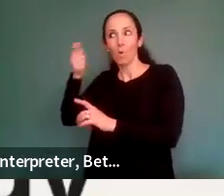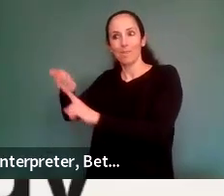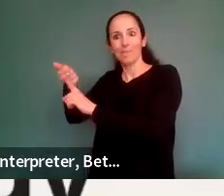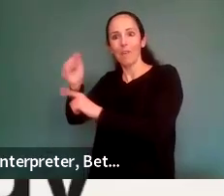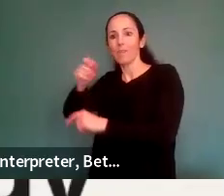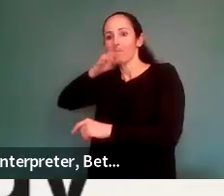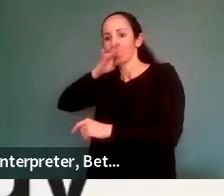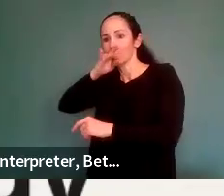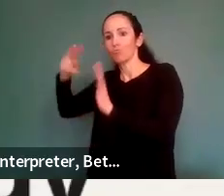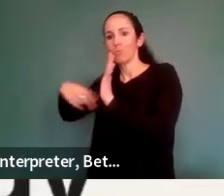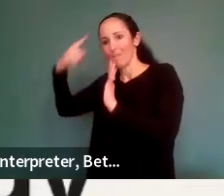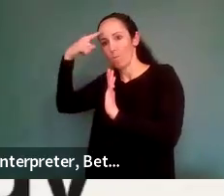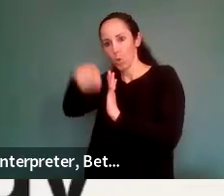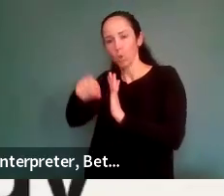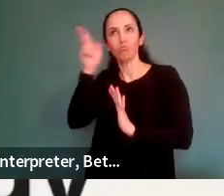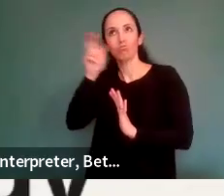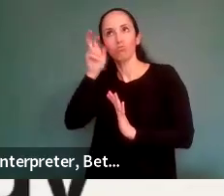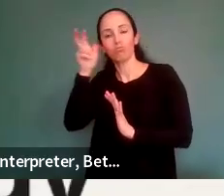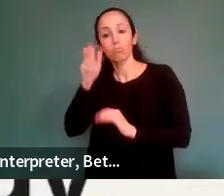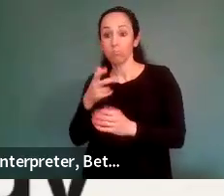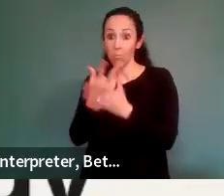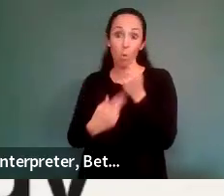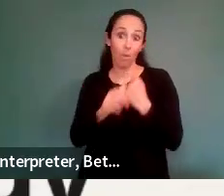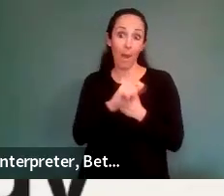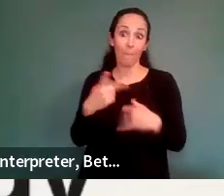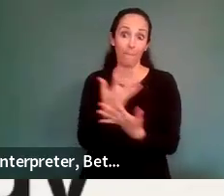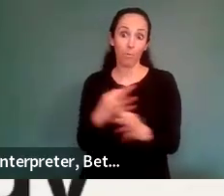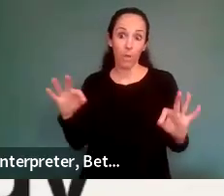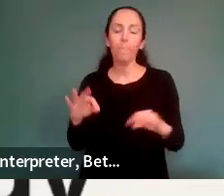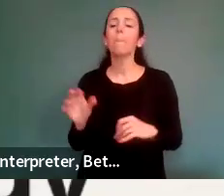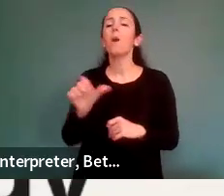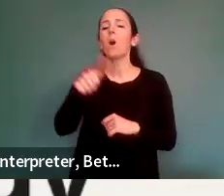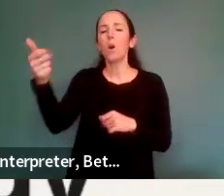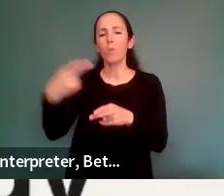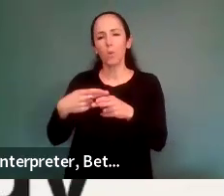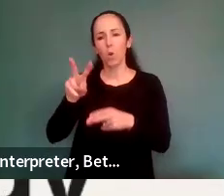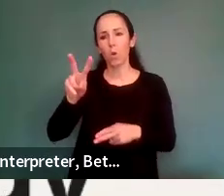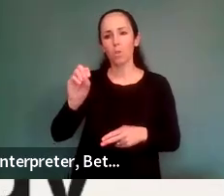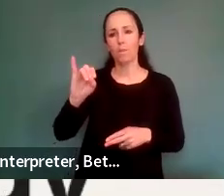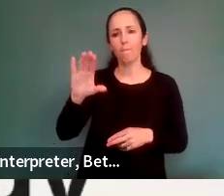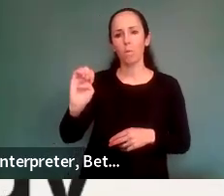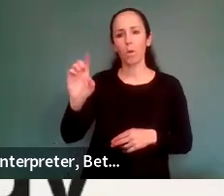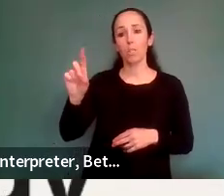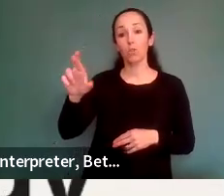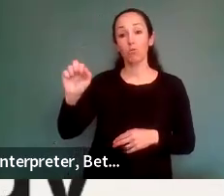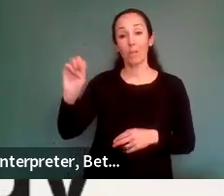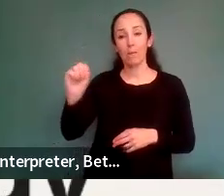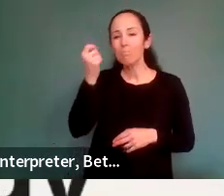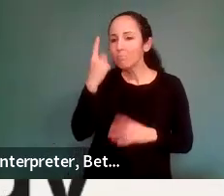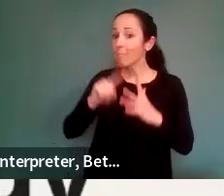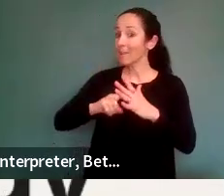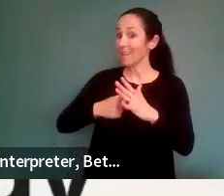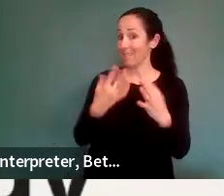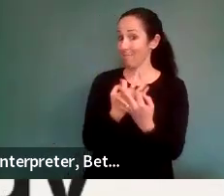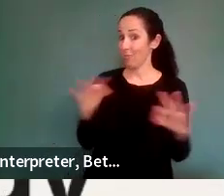Voice Dream. Very popular. It's set up to work for free initially, but if you